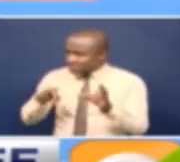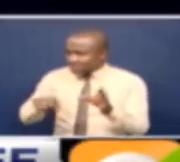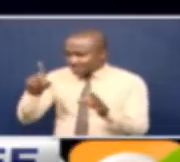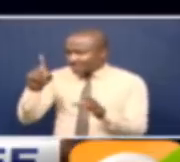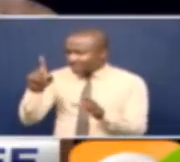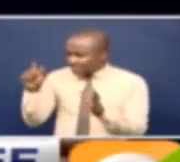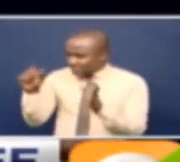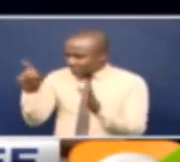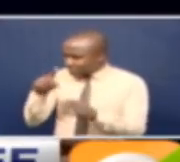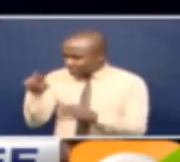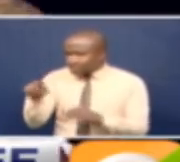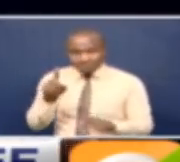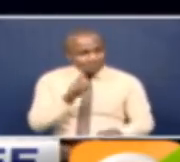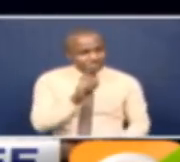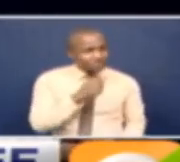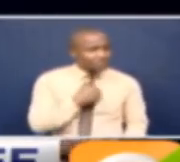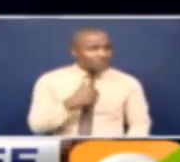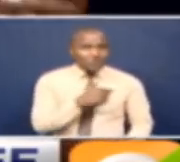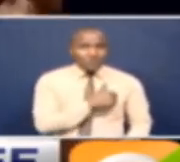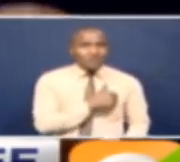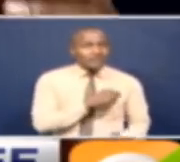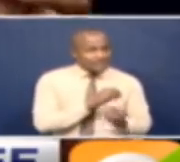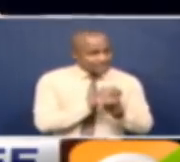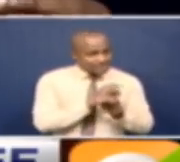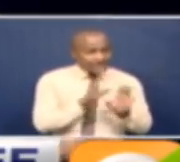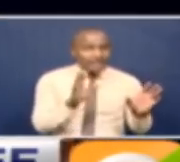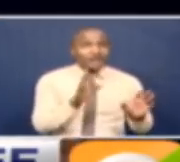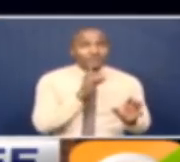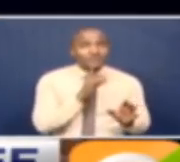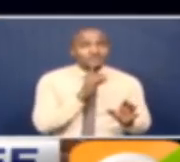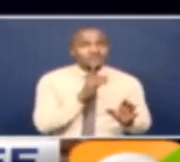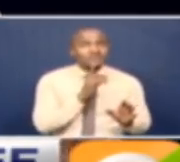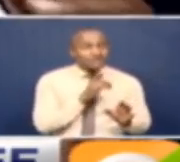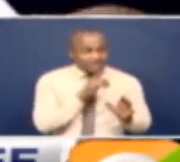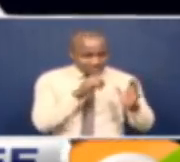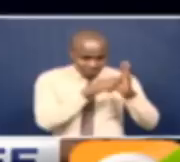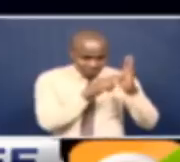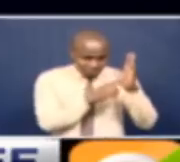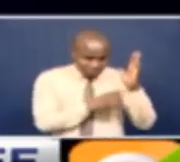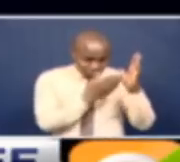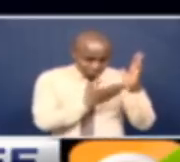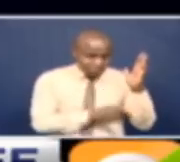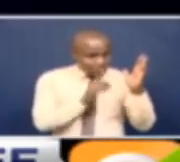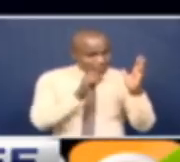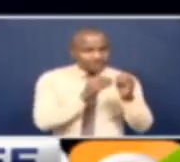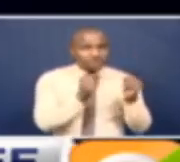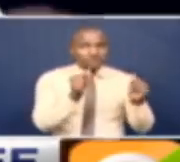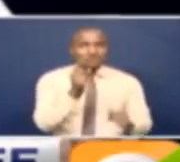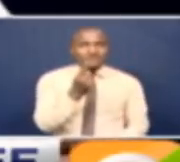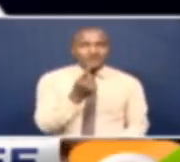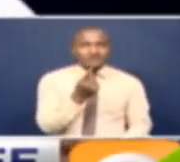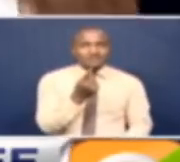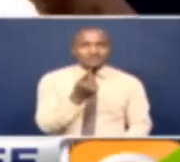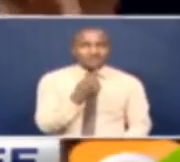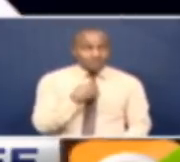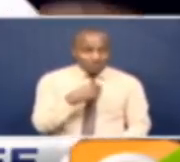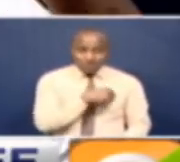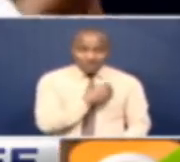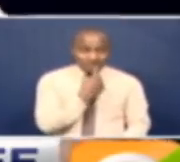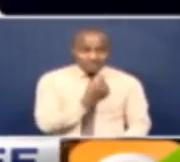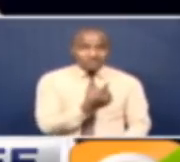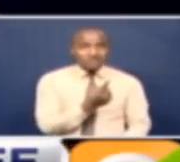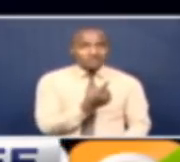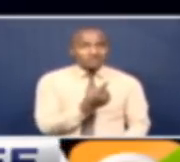we were very categorical. We said we had those irreducible minimums that had to be met by IBC. We actually said, open